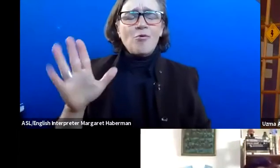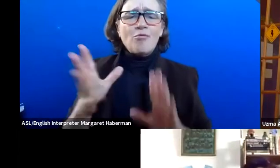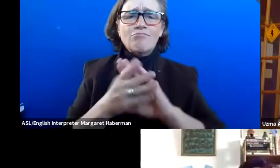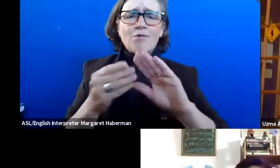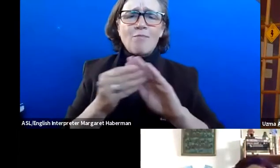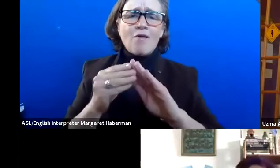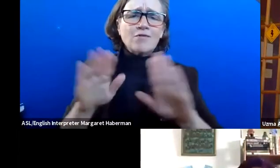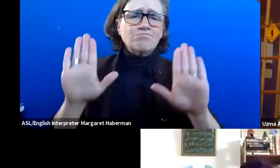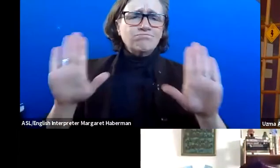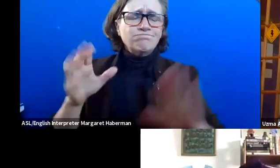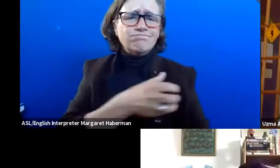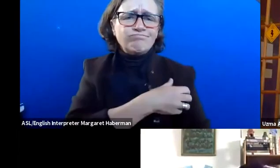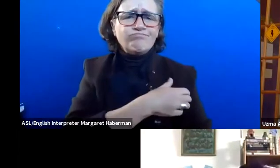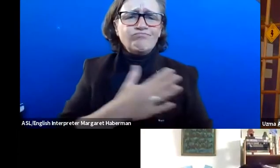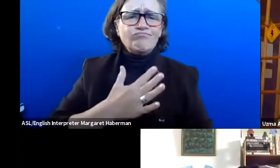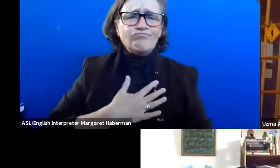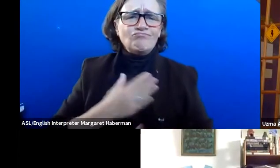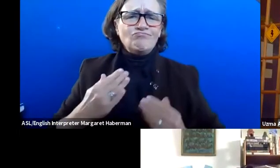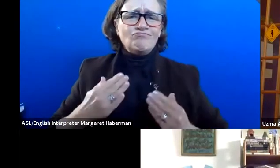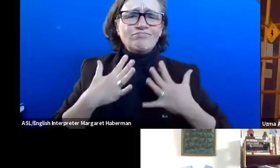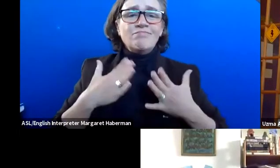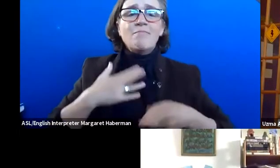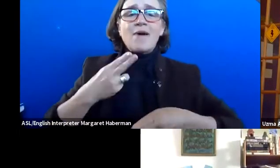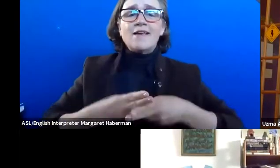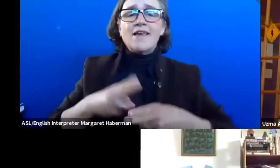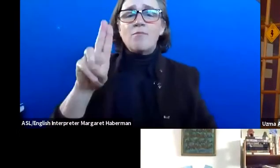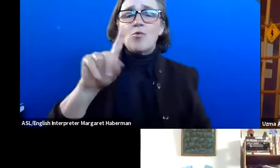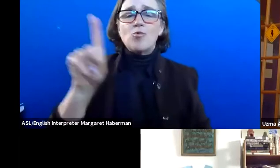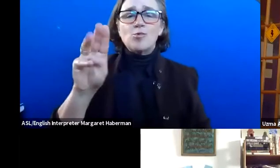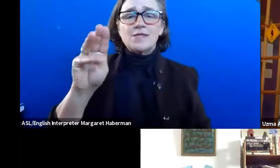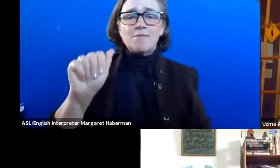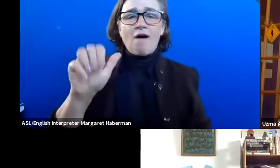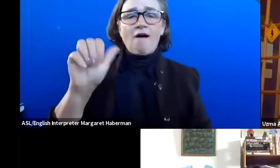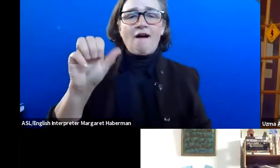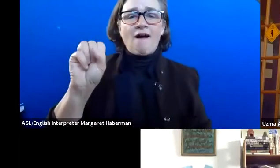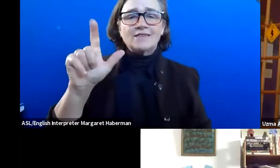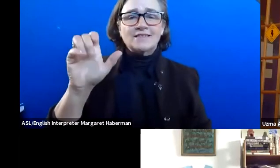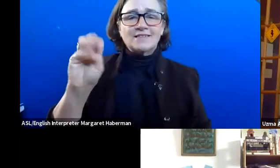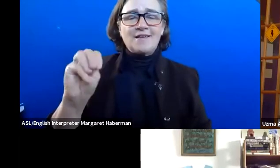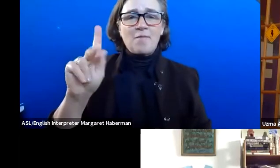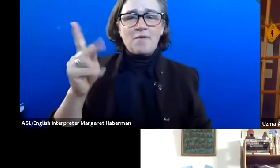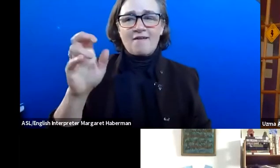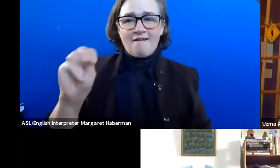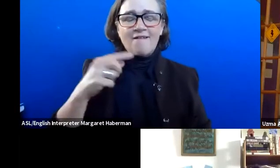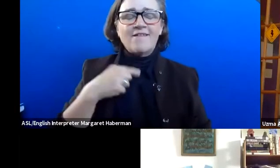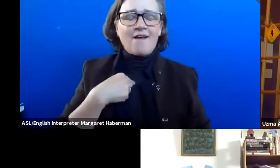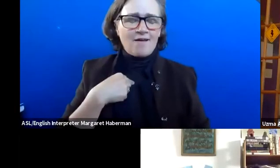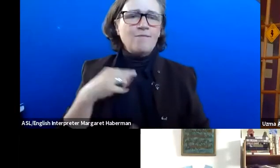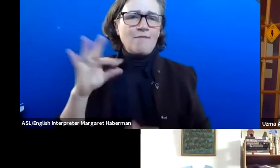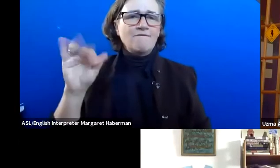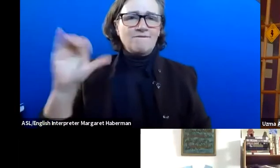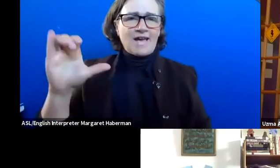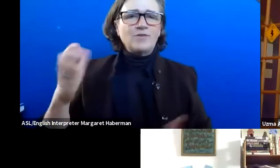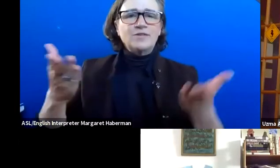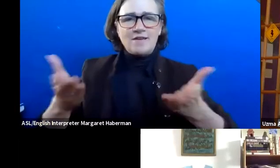our participants and welcome. My name is Uzma Aslam Khan, and I'm a faculty at Hampshire College. I'm